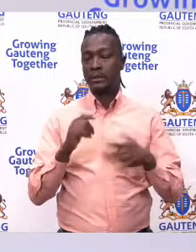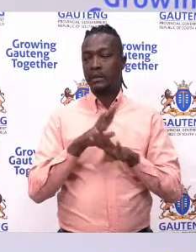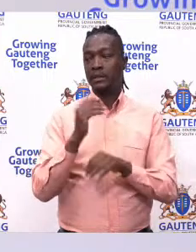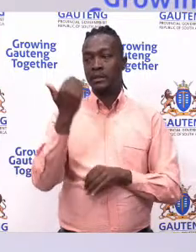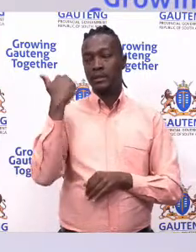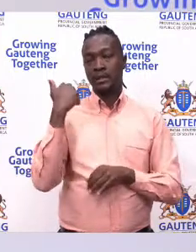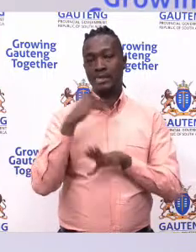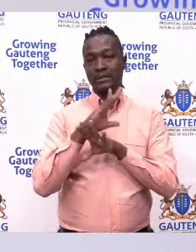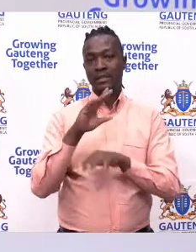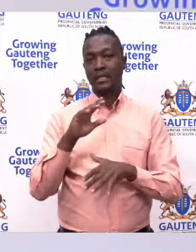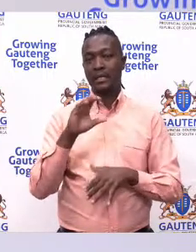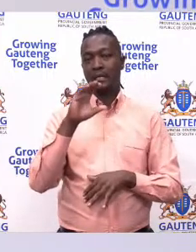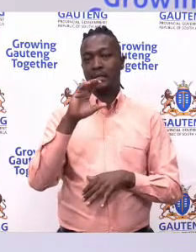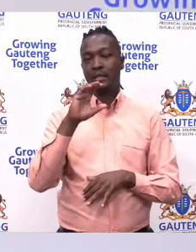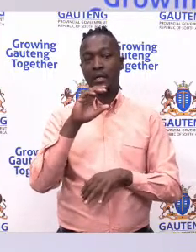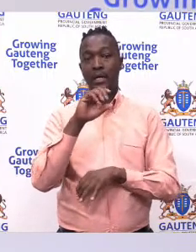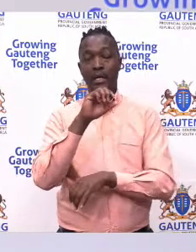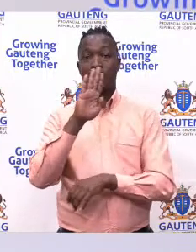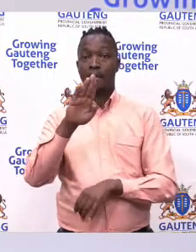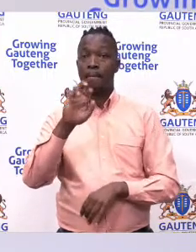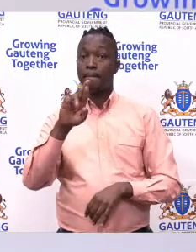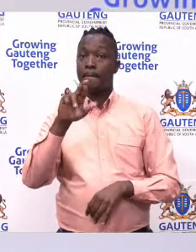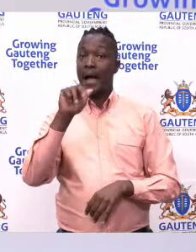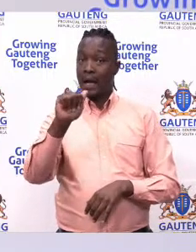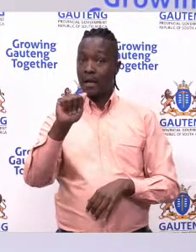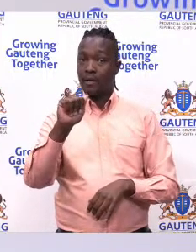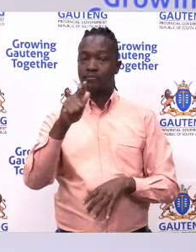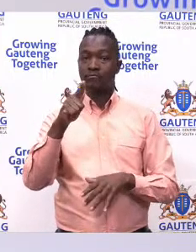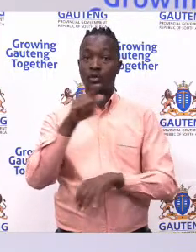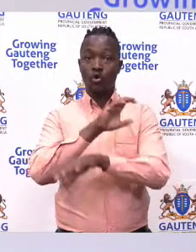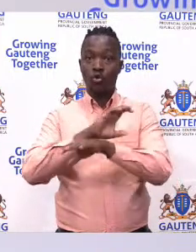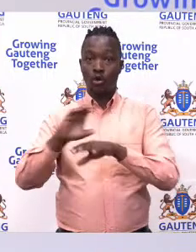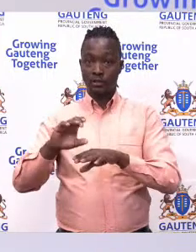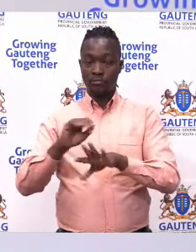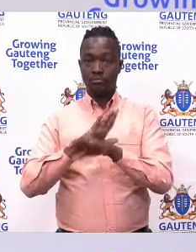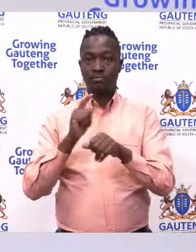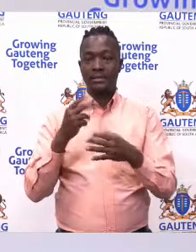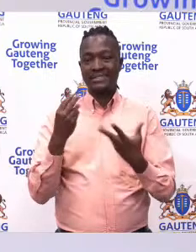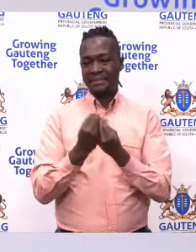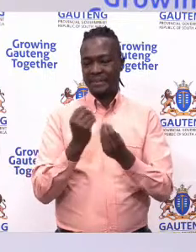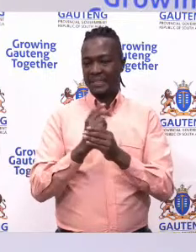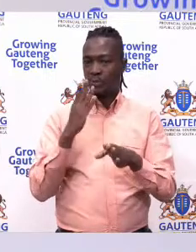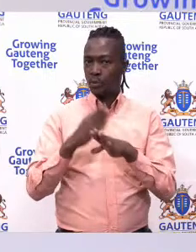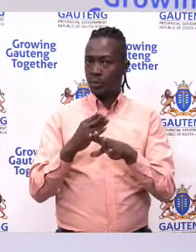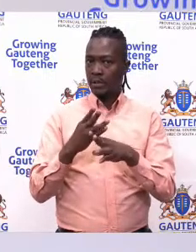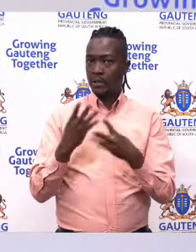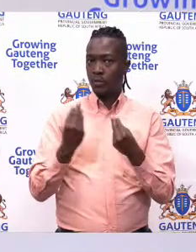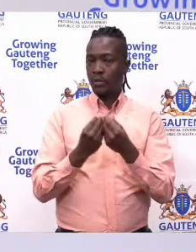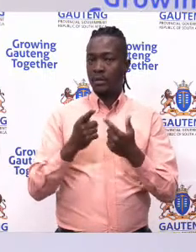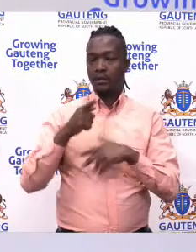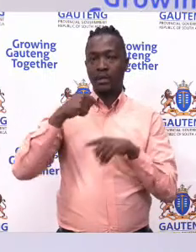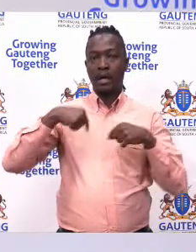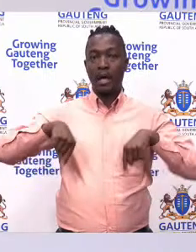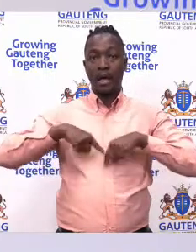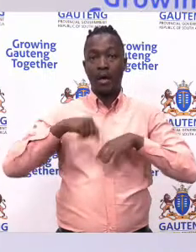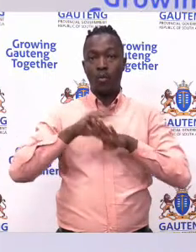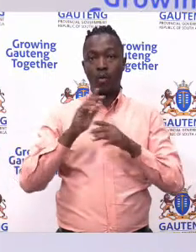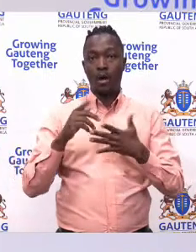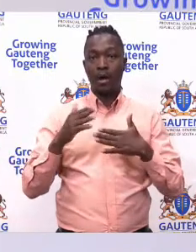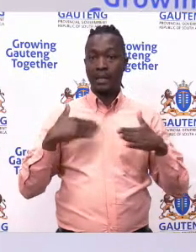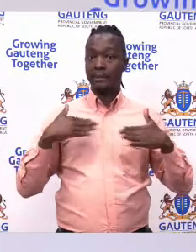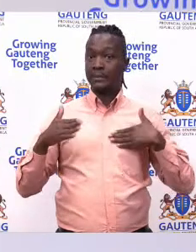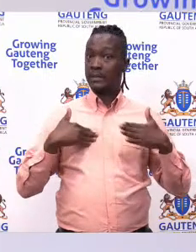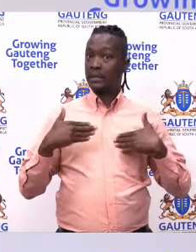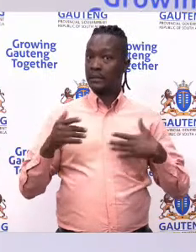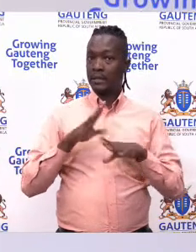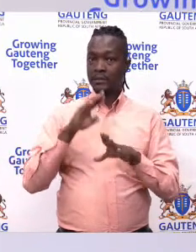in Chris Hani Bara College, and it's something that we are working with our administrators in